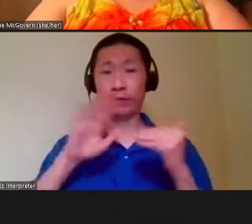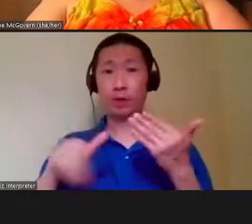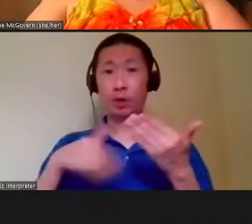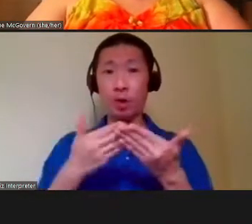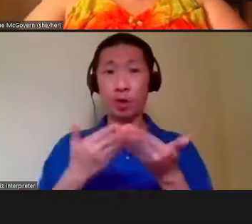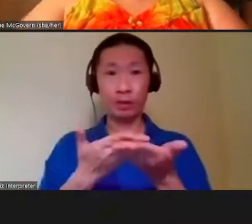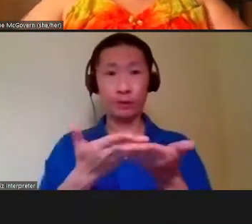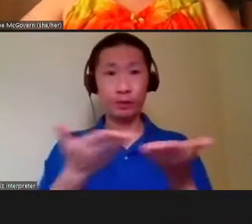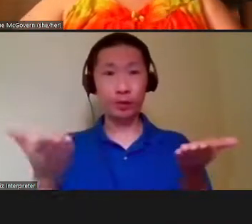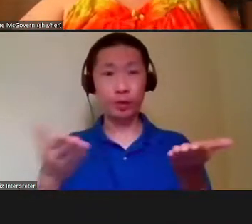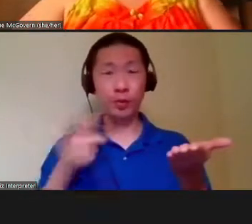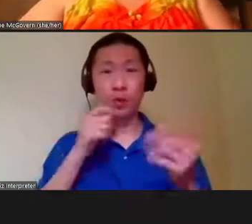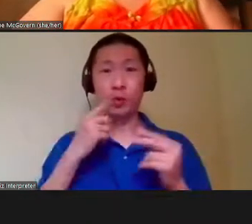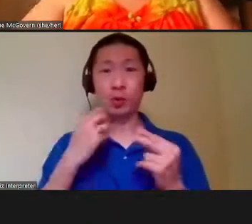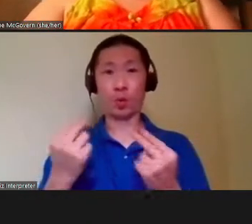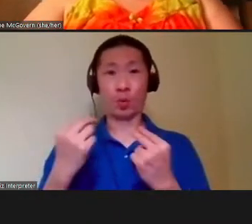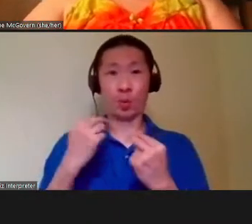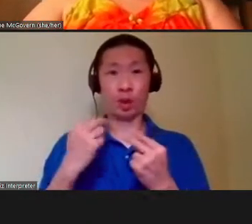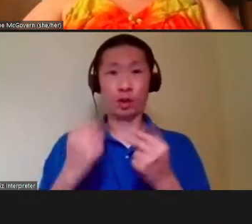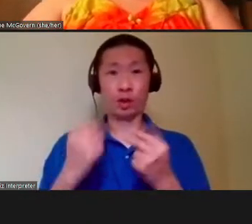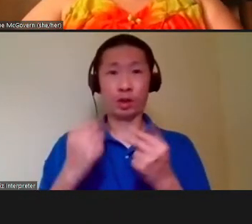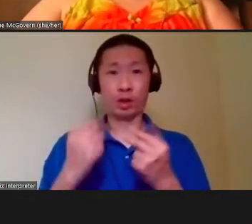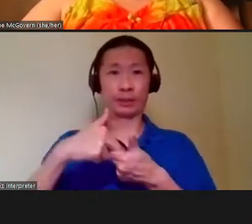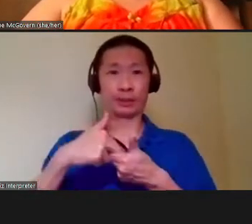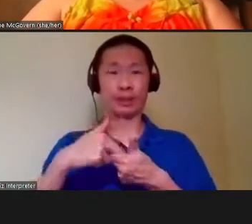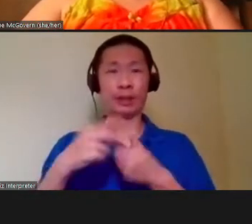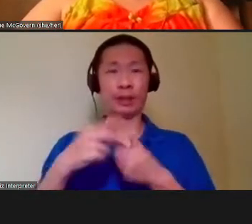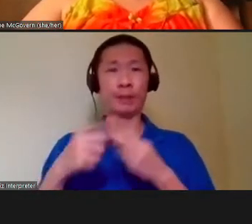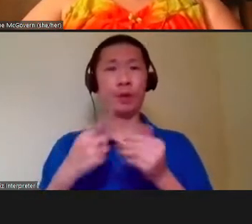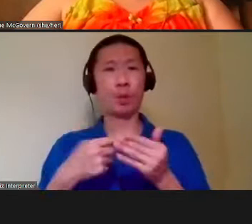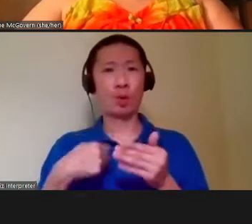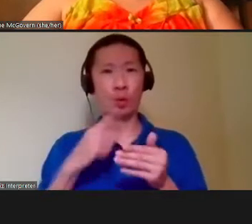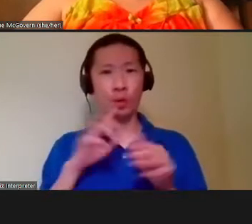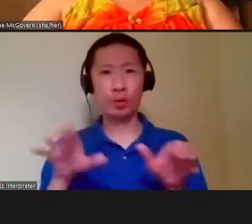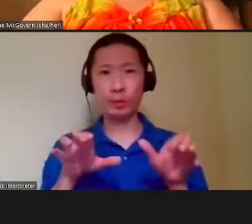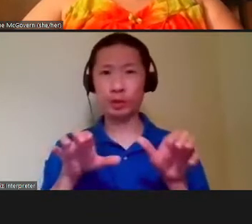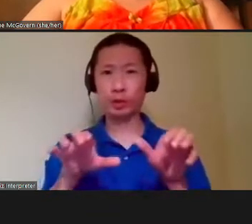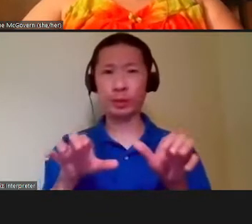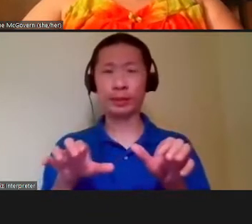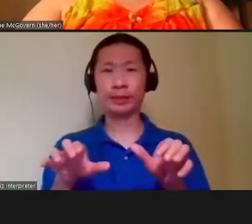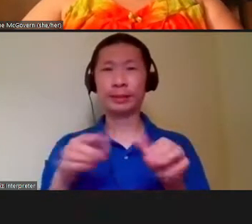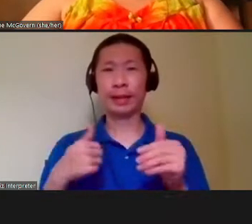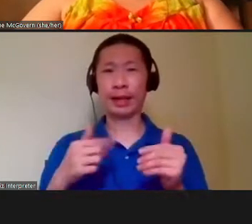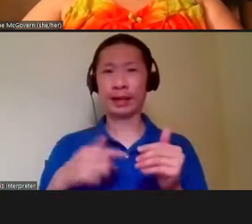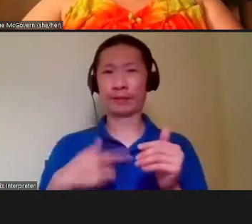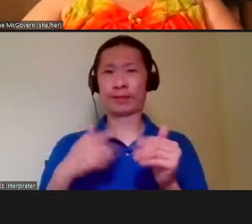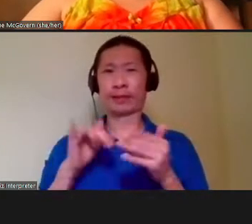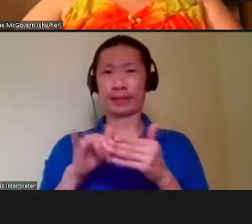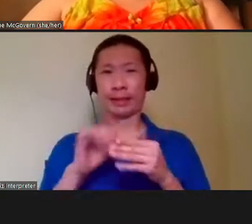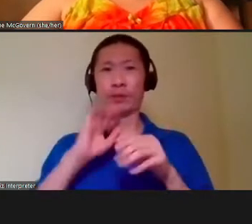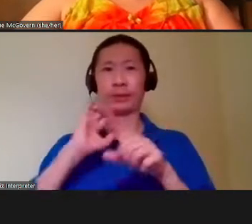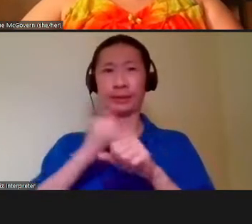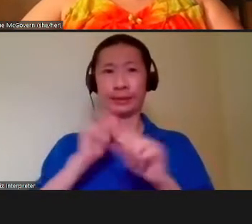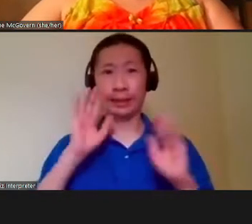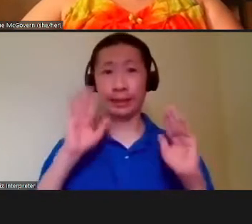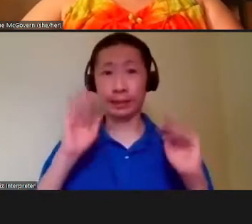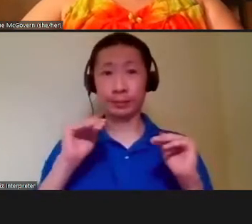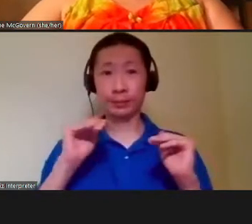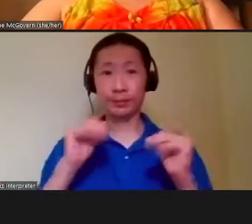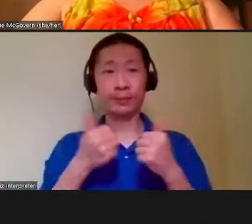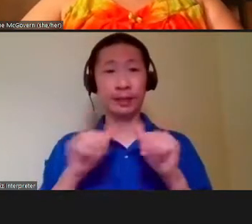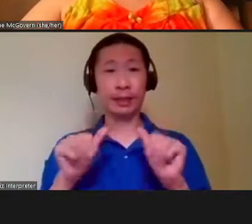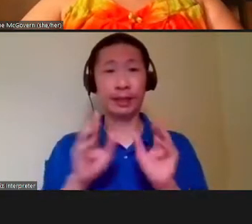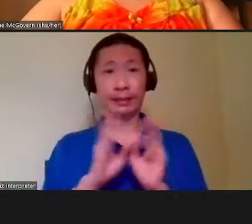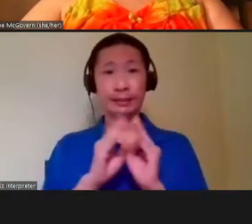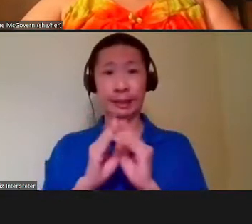you who are either watching or participating in this about what we're going to be doing. And I find that actually setting the expectations in any session